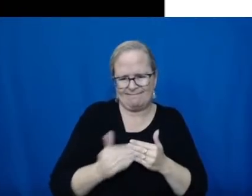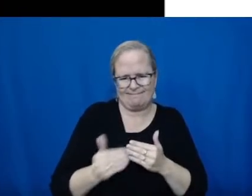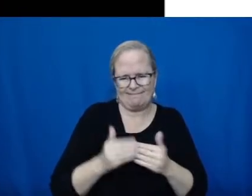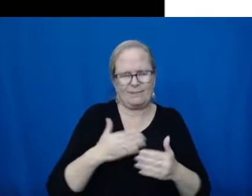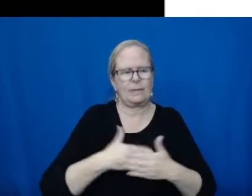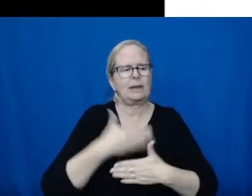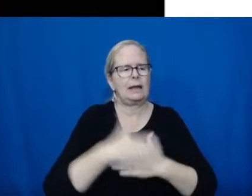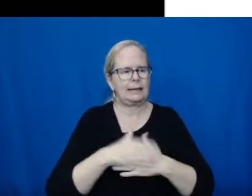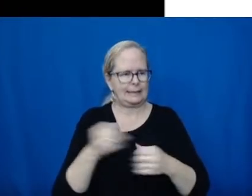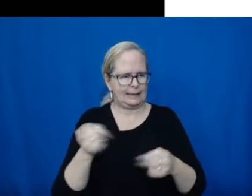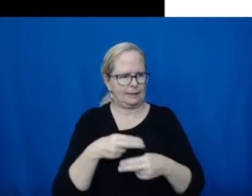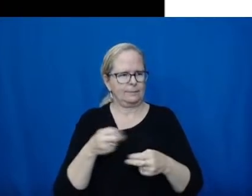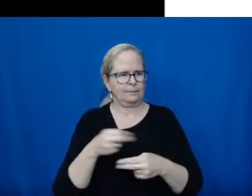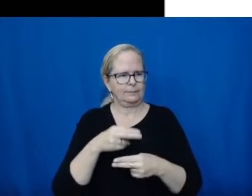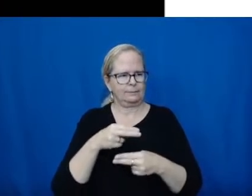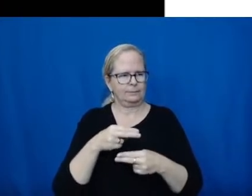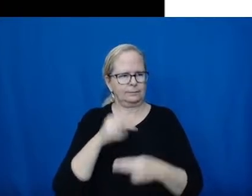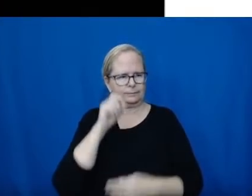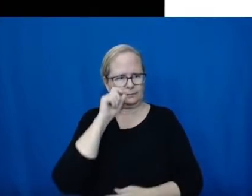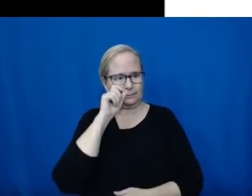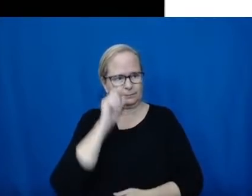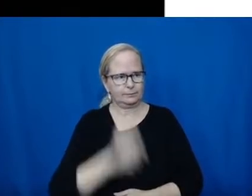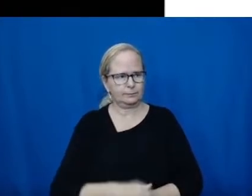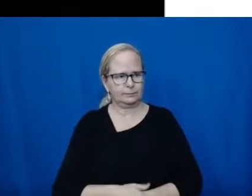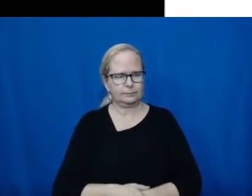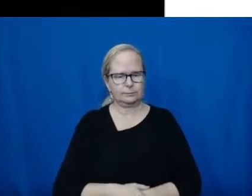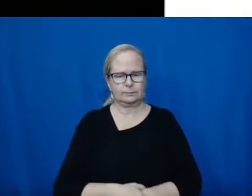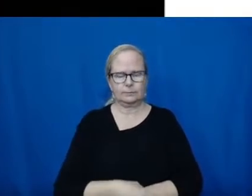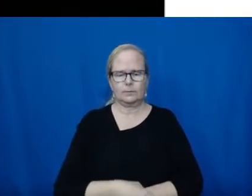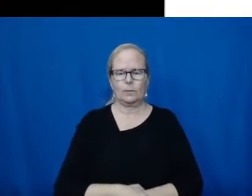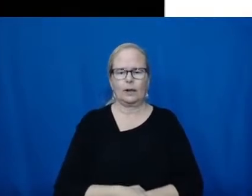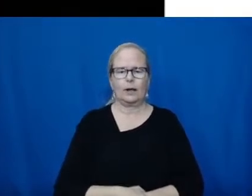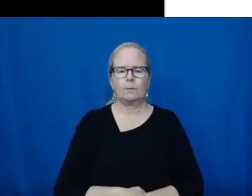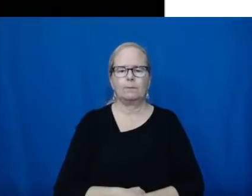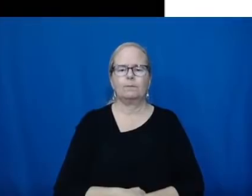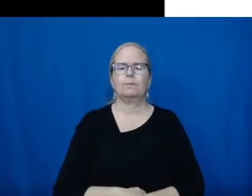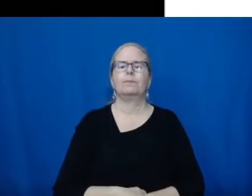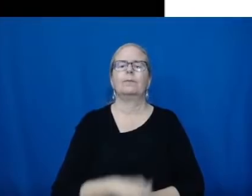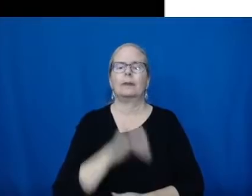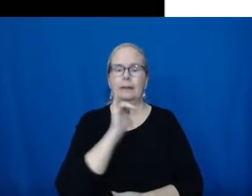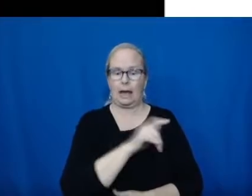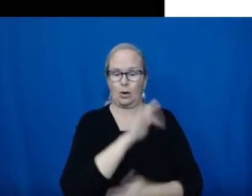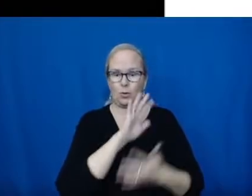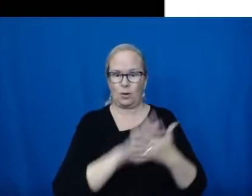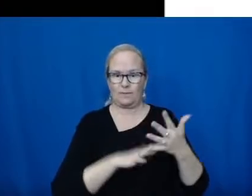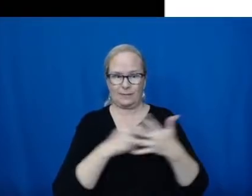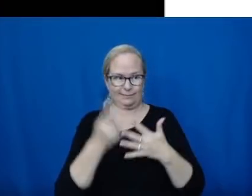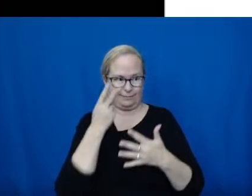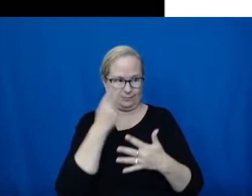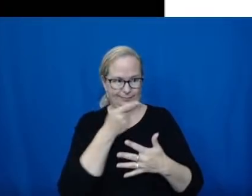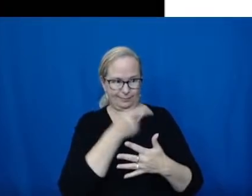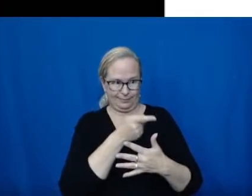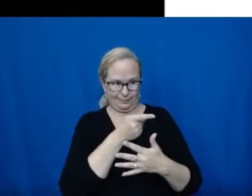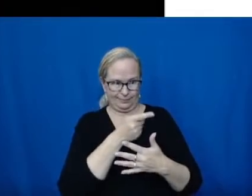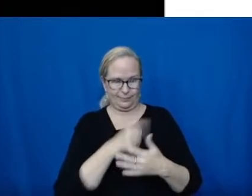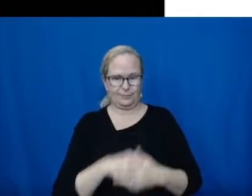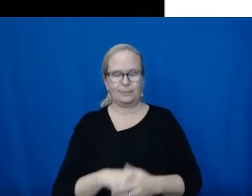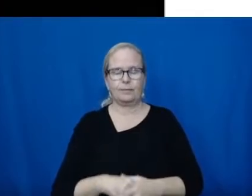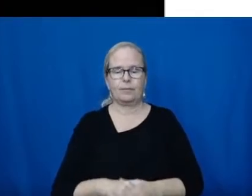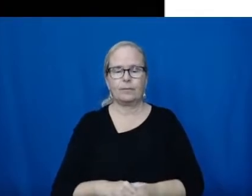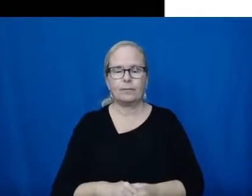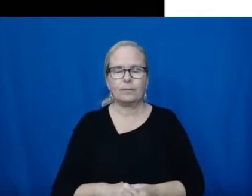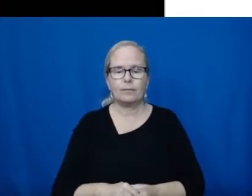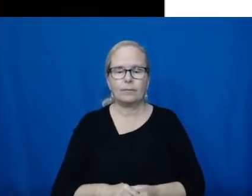this graph shows situation. So vaccines slow down the spread. They are, and of course, protect life, protect the health.